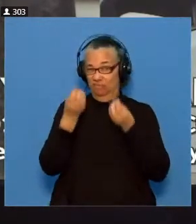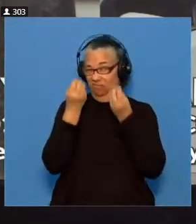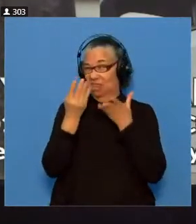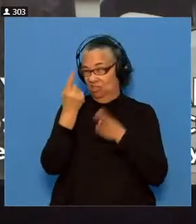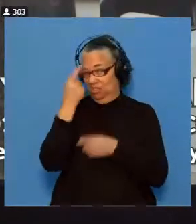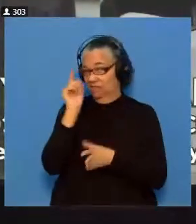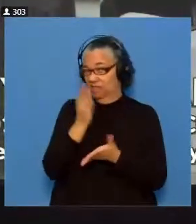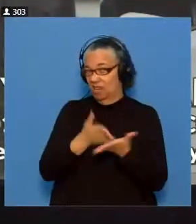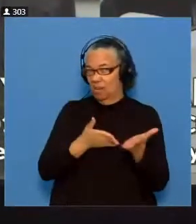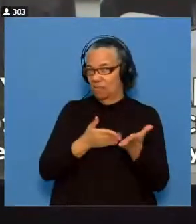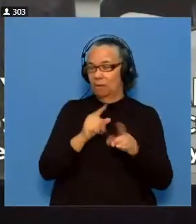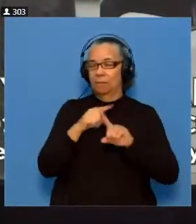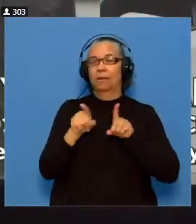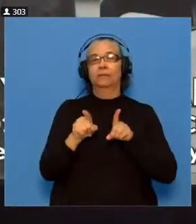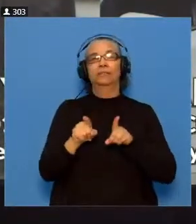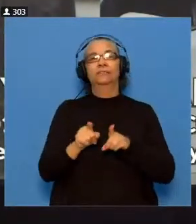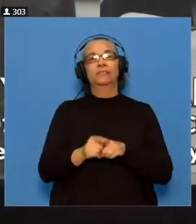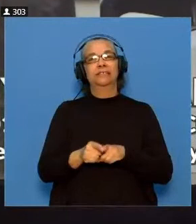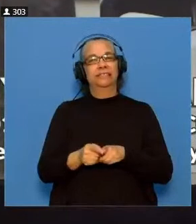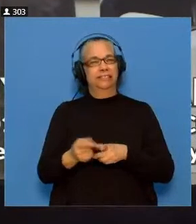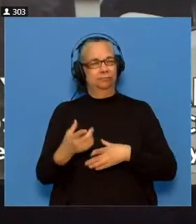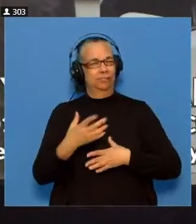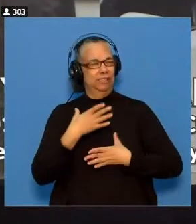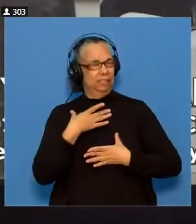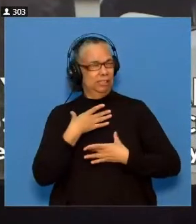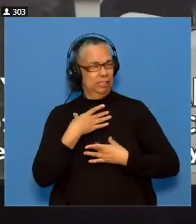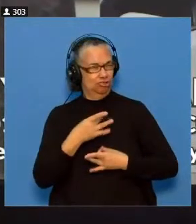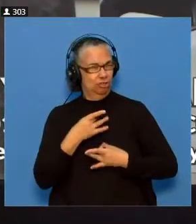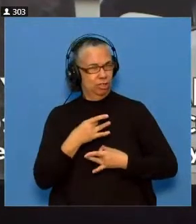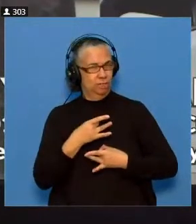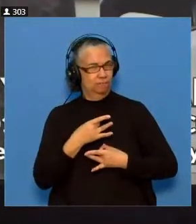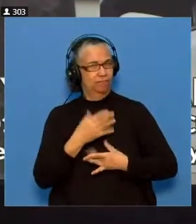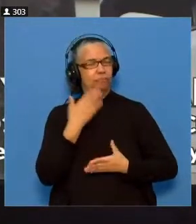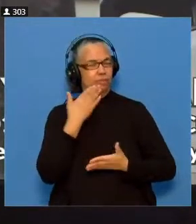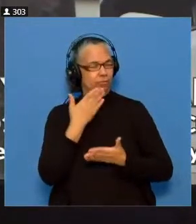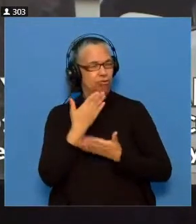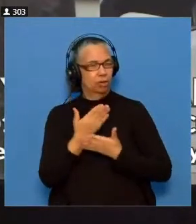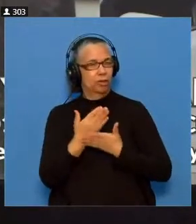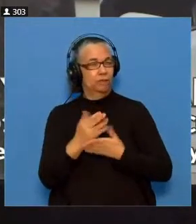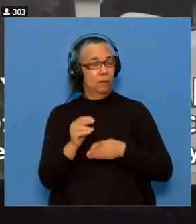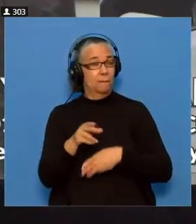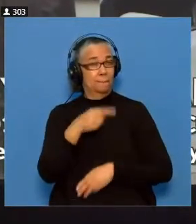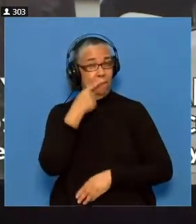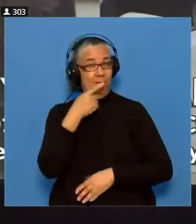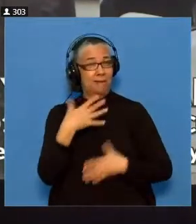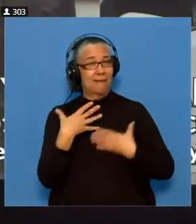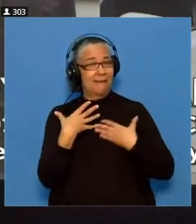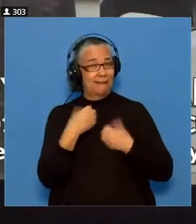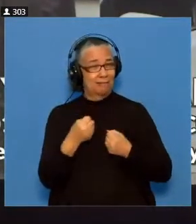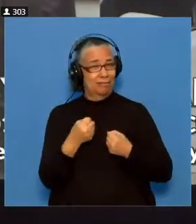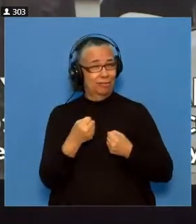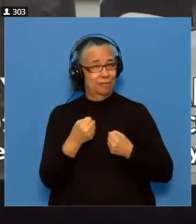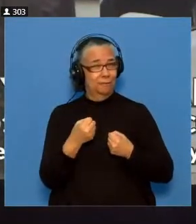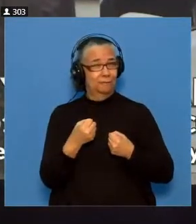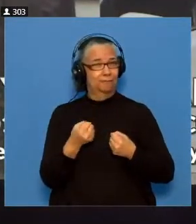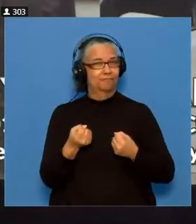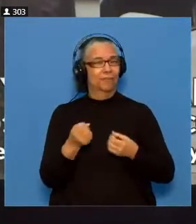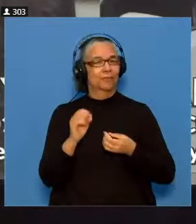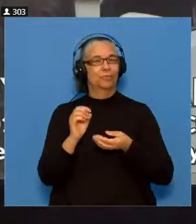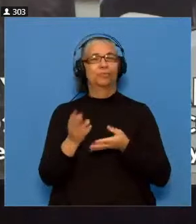the interests of public health, we have made the decision to keep bars and nightclubs closed for the time